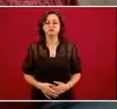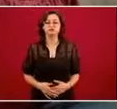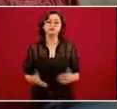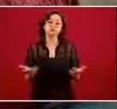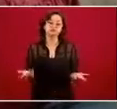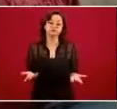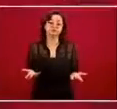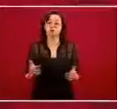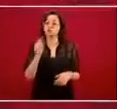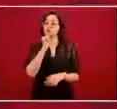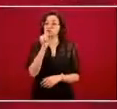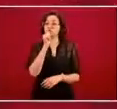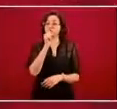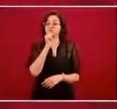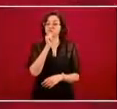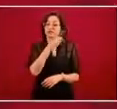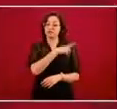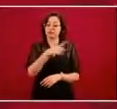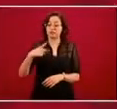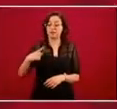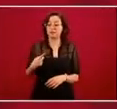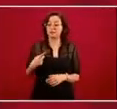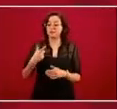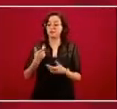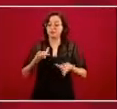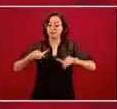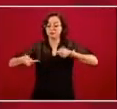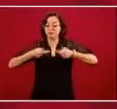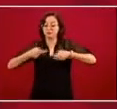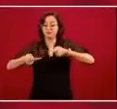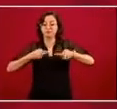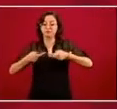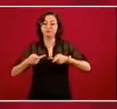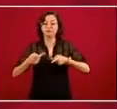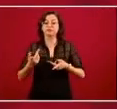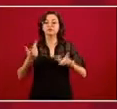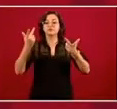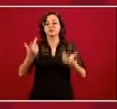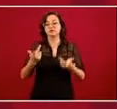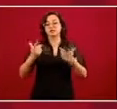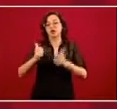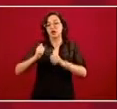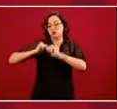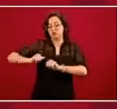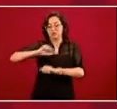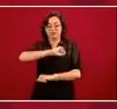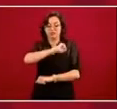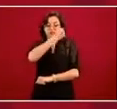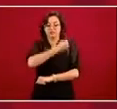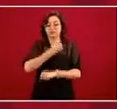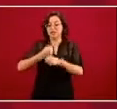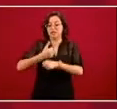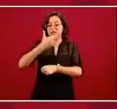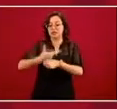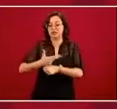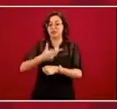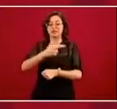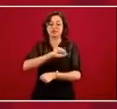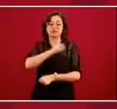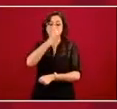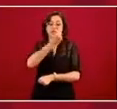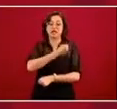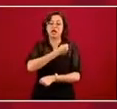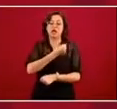And will there be vigilance for ensuring that the people respect these